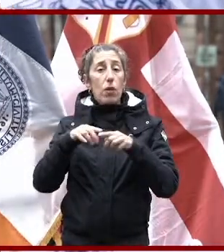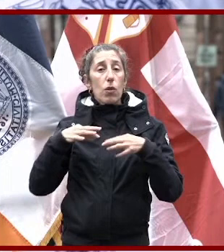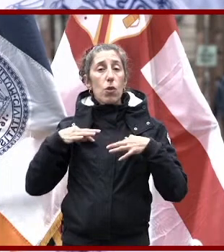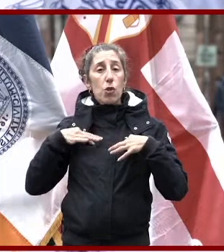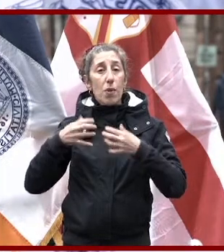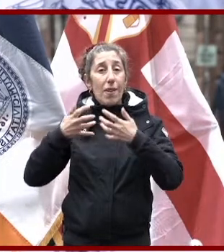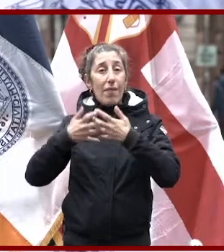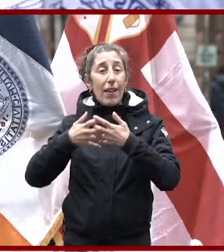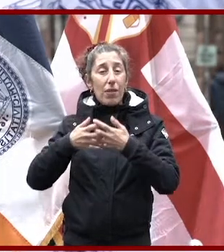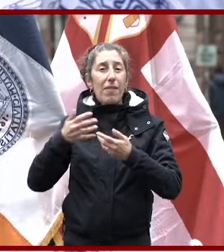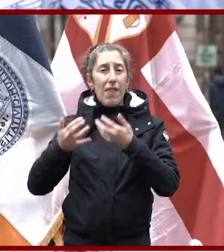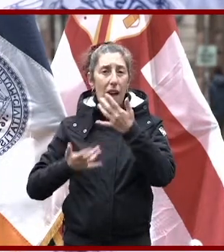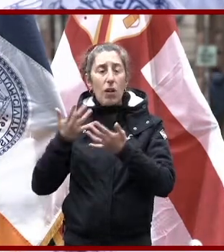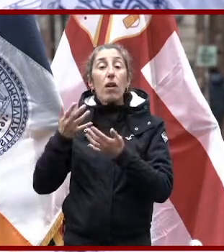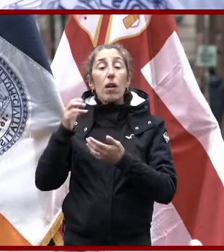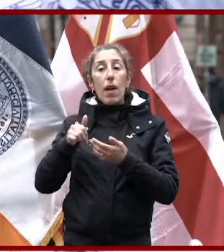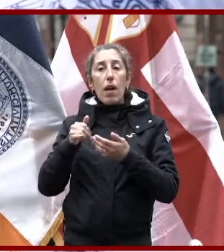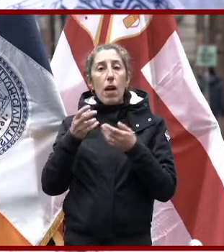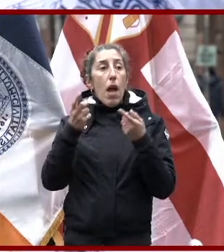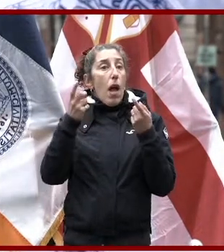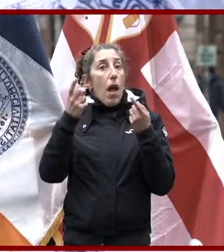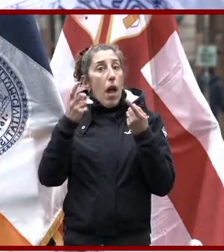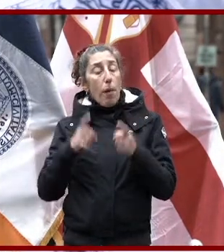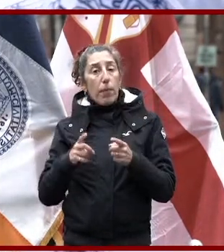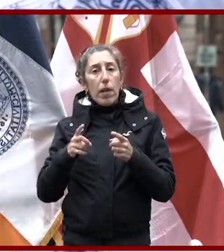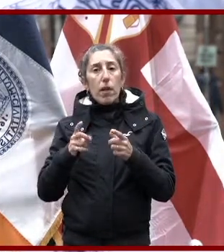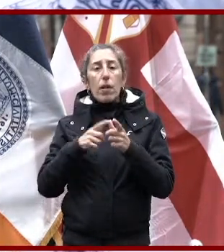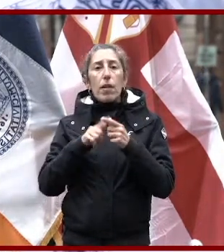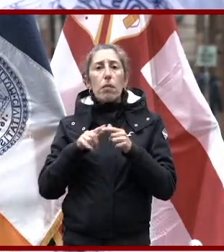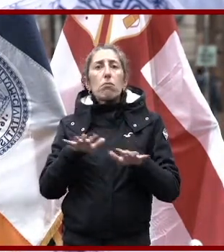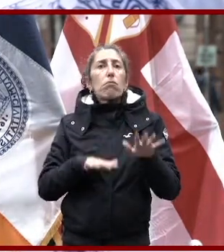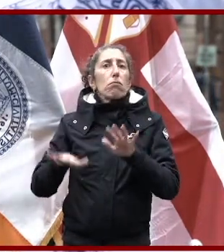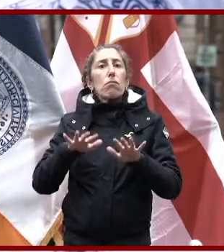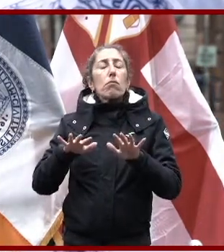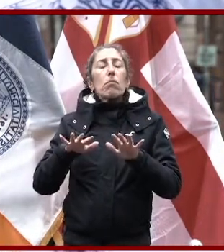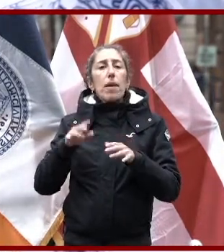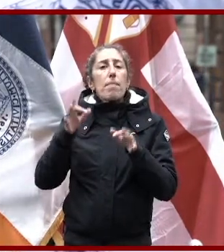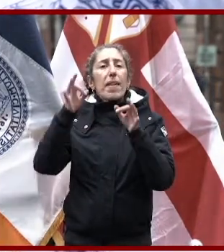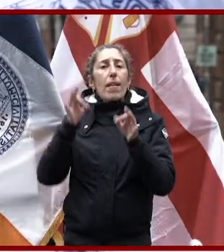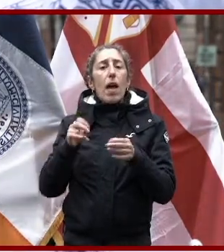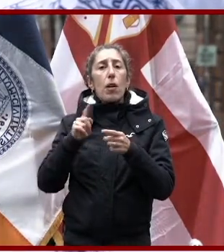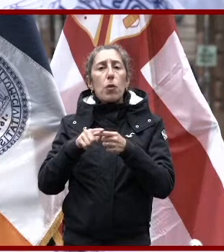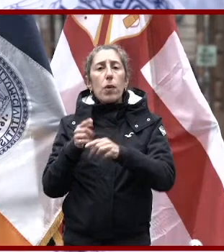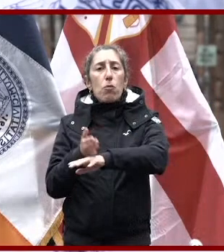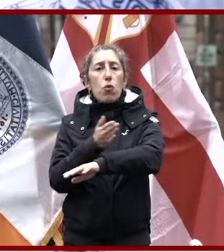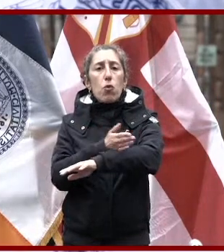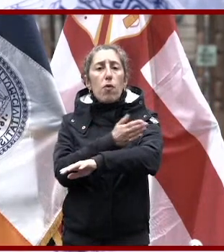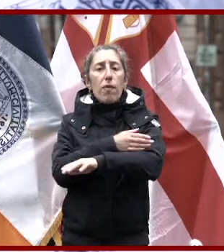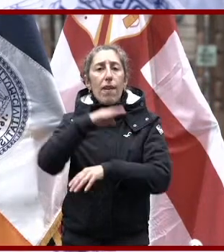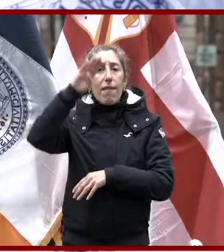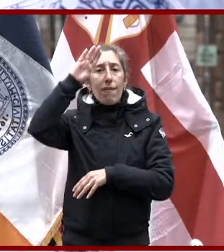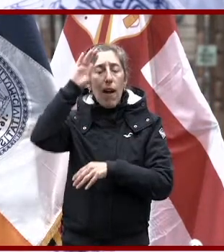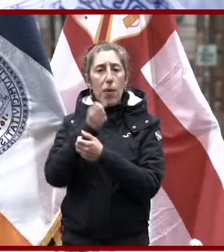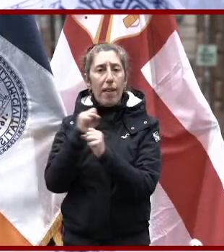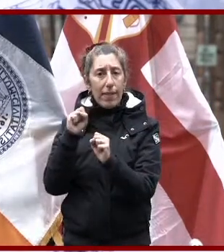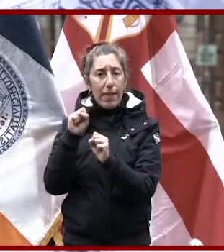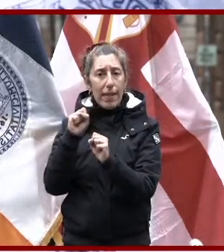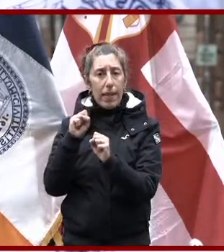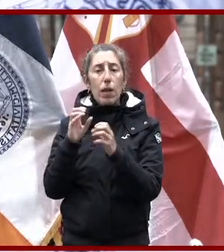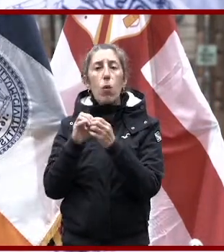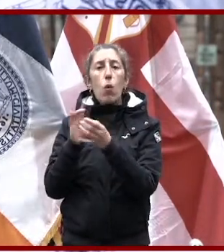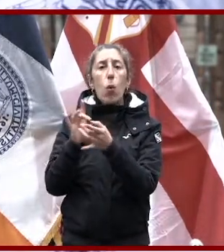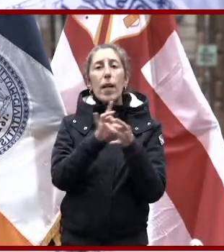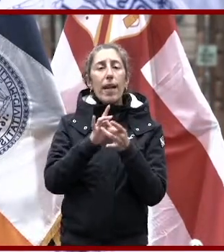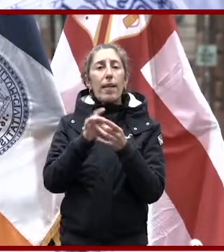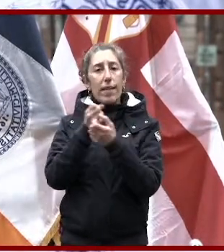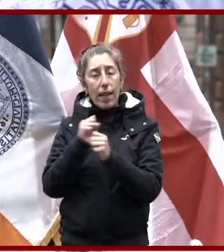Fire Prevention, but also a shared, unified, and collective approach in advocating safety for